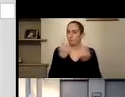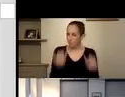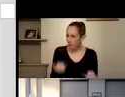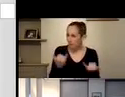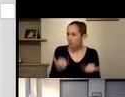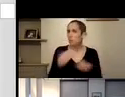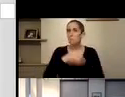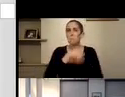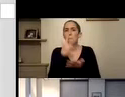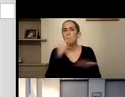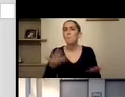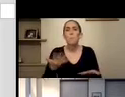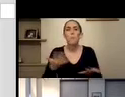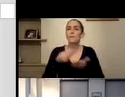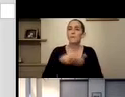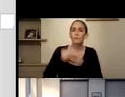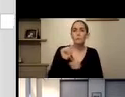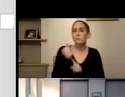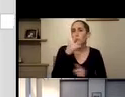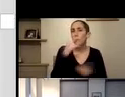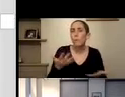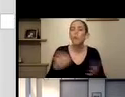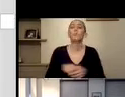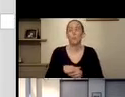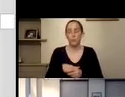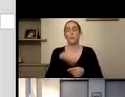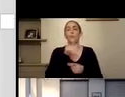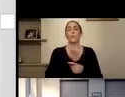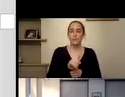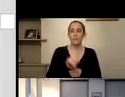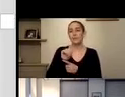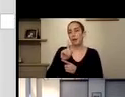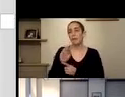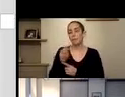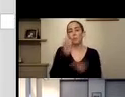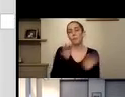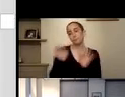we need to be financially. So Liz and Adam are going to talk a little bit about that.